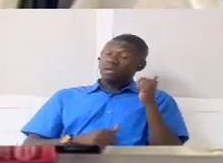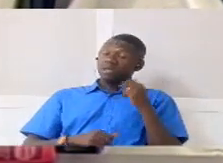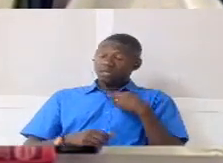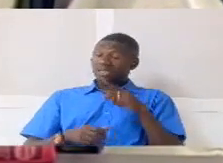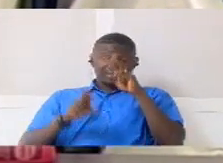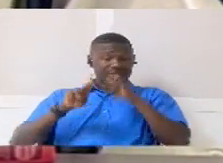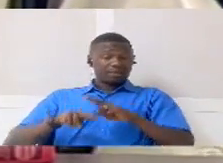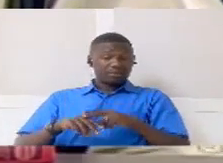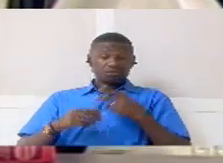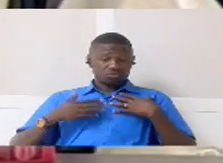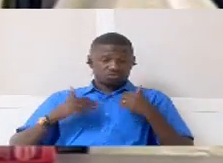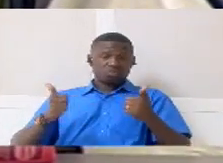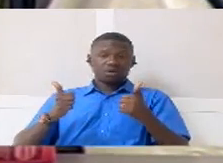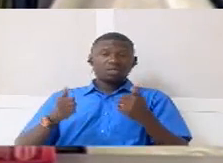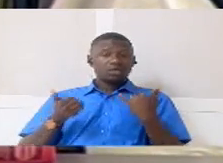And